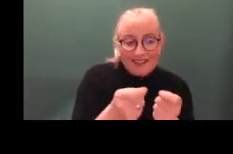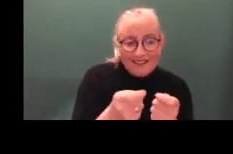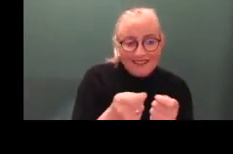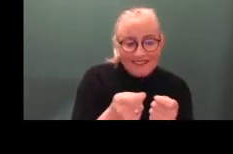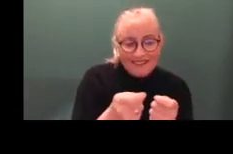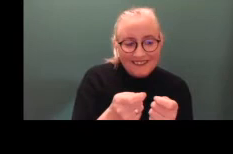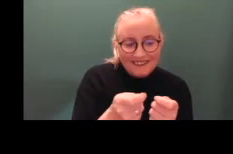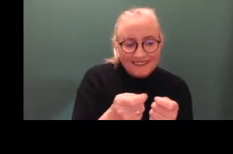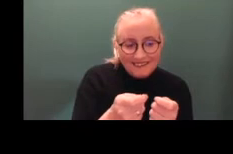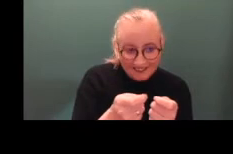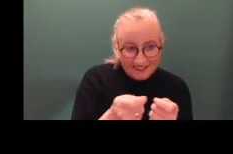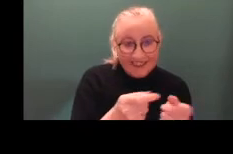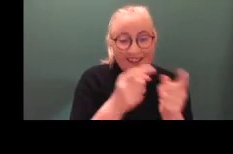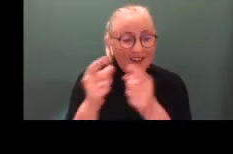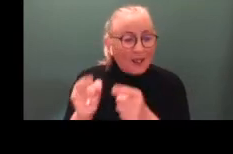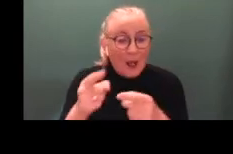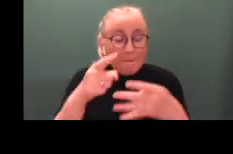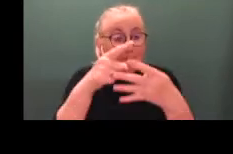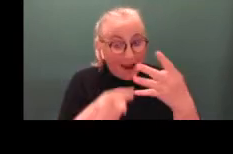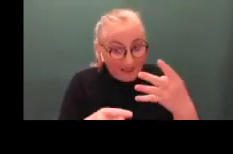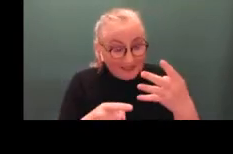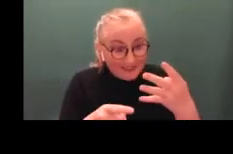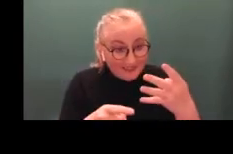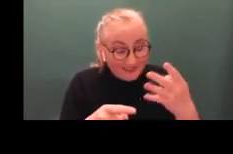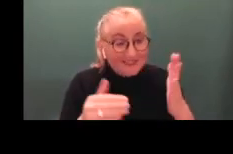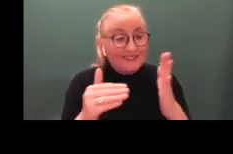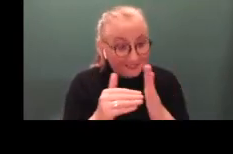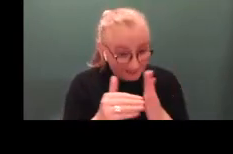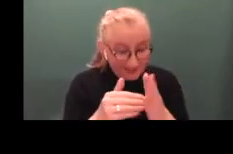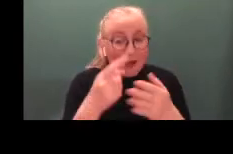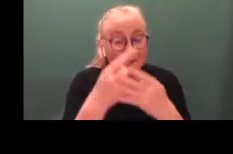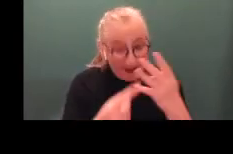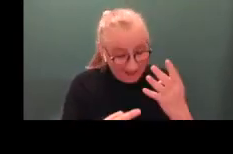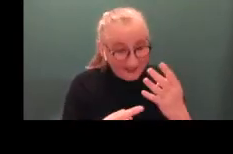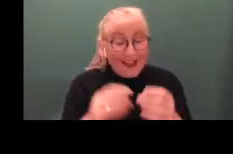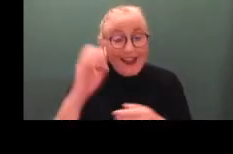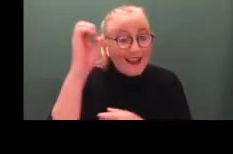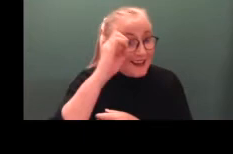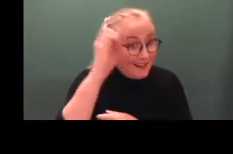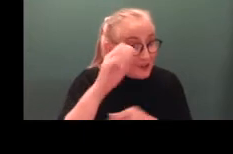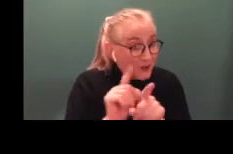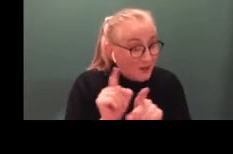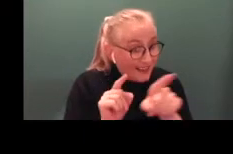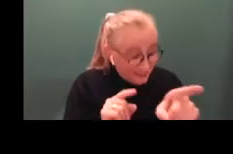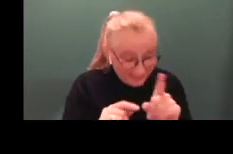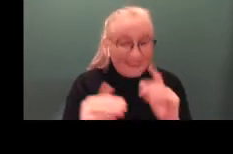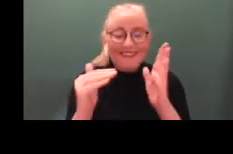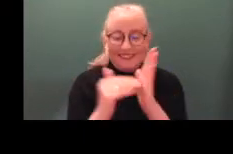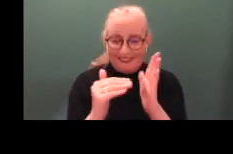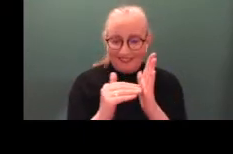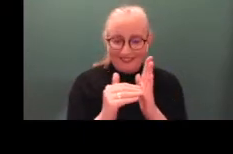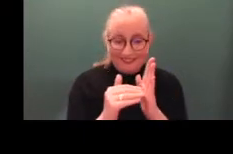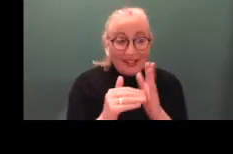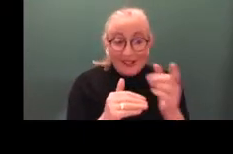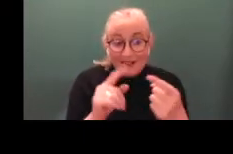finished. And your maths, aren't you doing a few tech? My maths. And English as well? Yeah. How are you